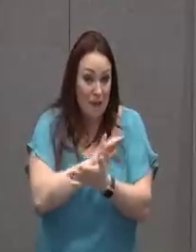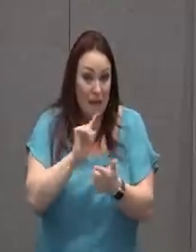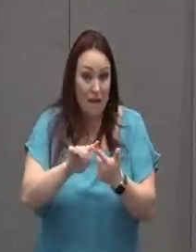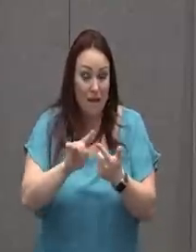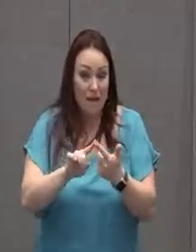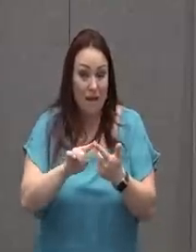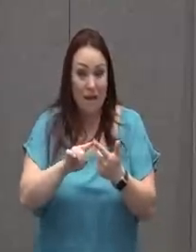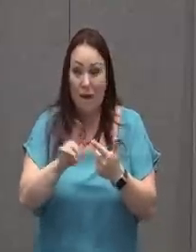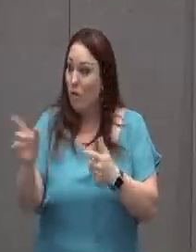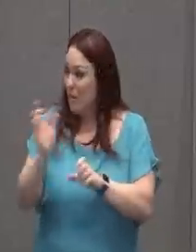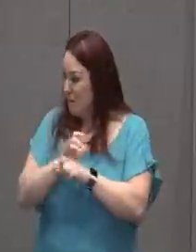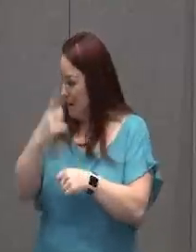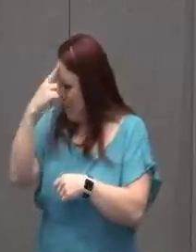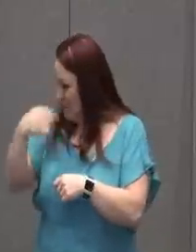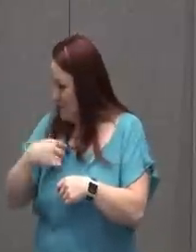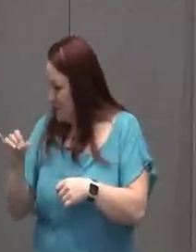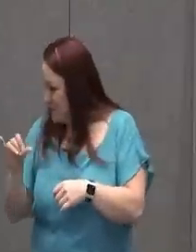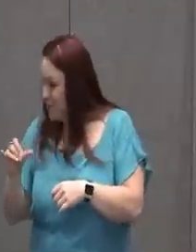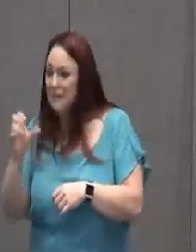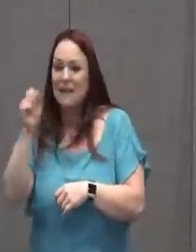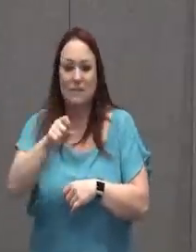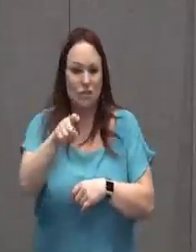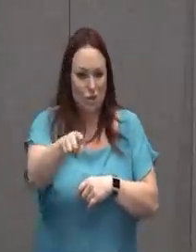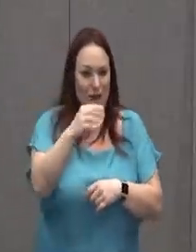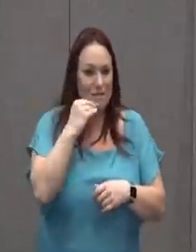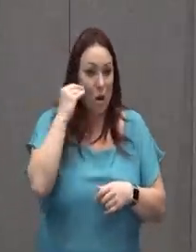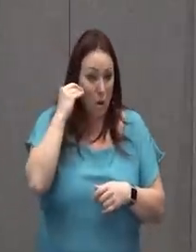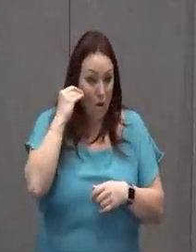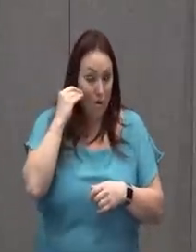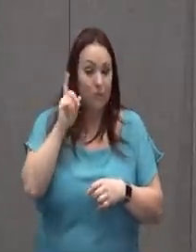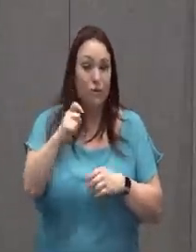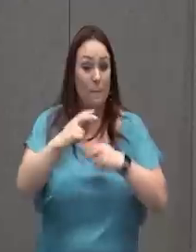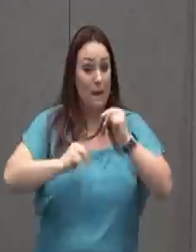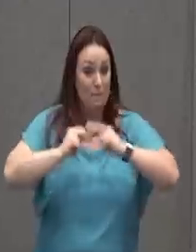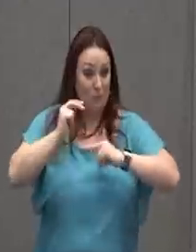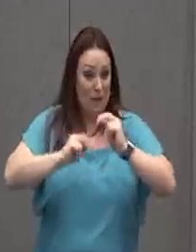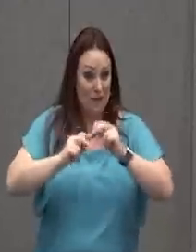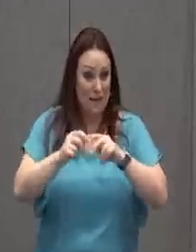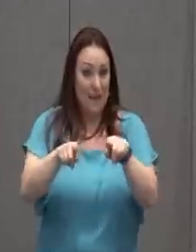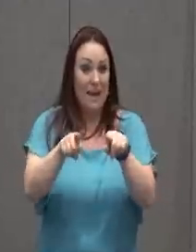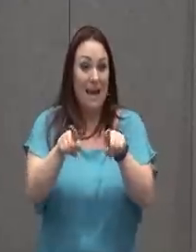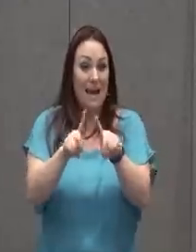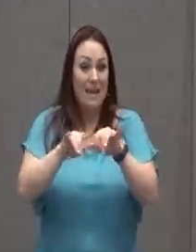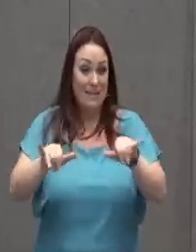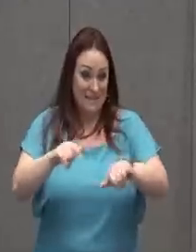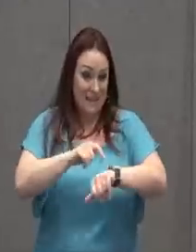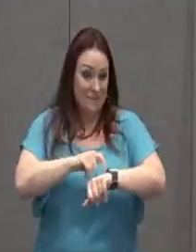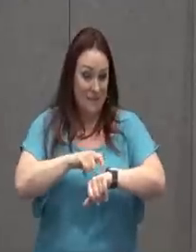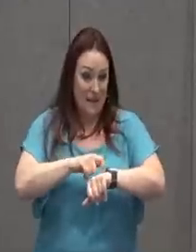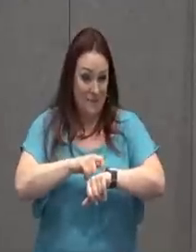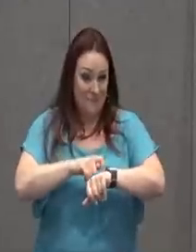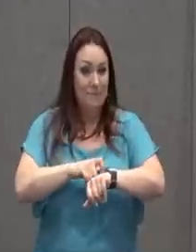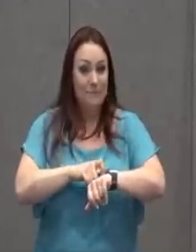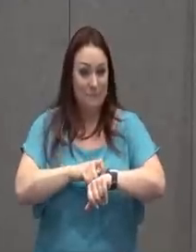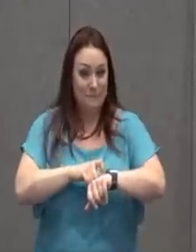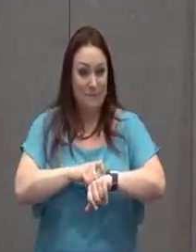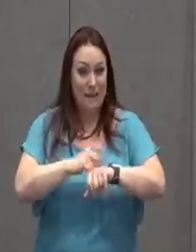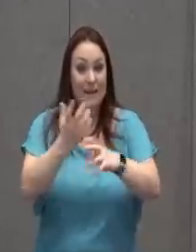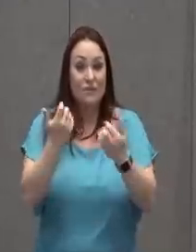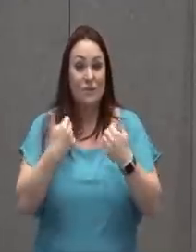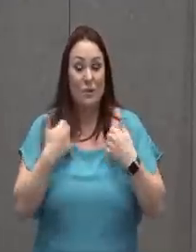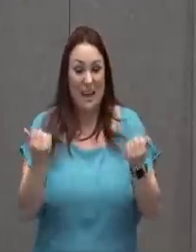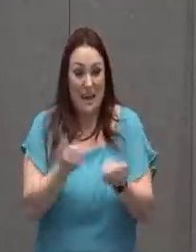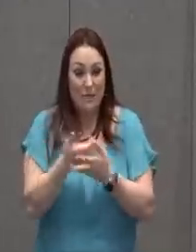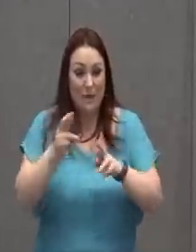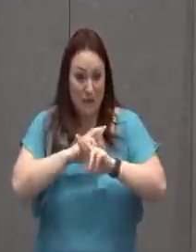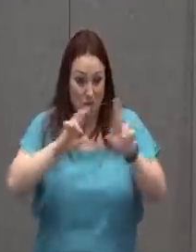to make something for me too? Yes. You guys and gals should be building something as well. So get your things